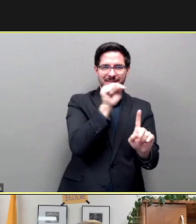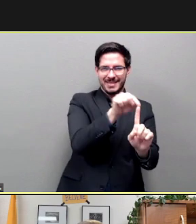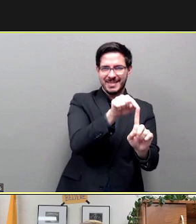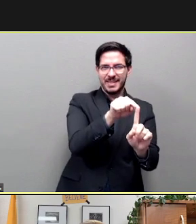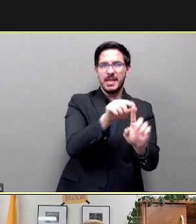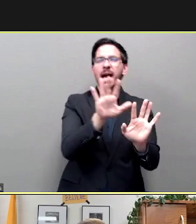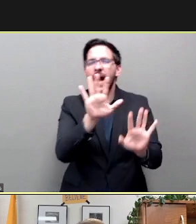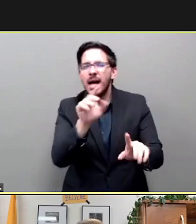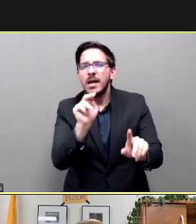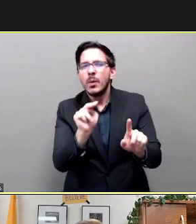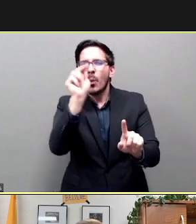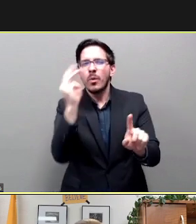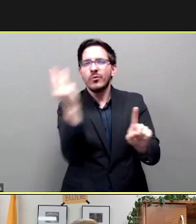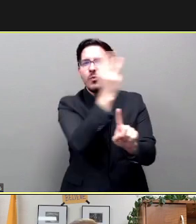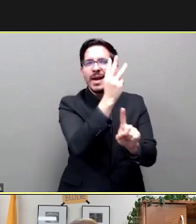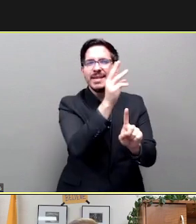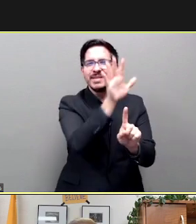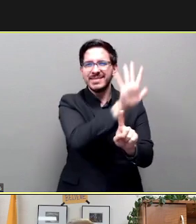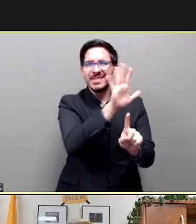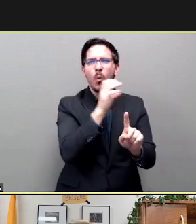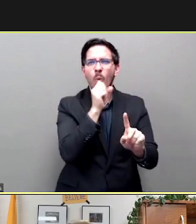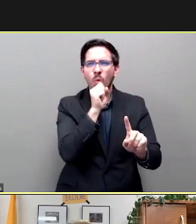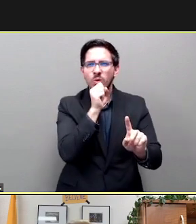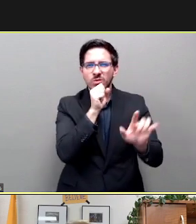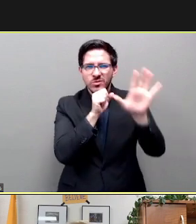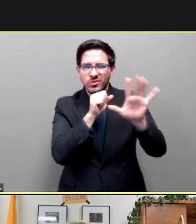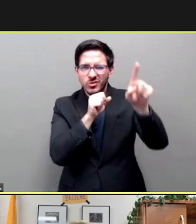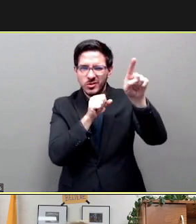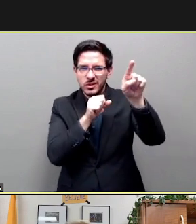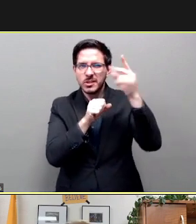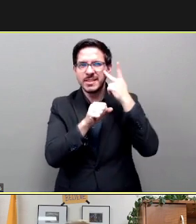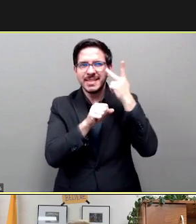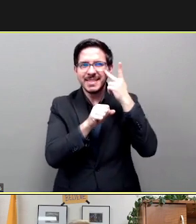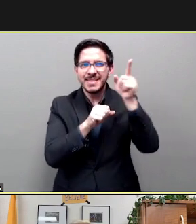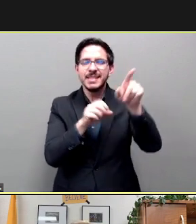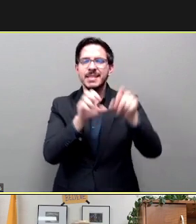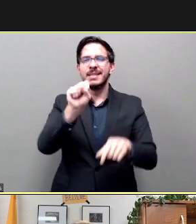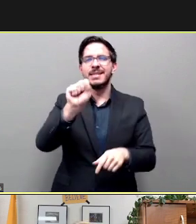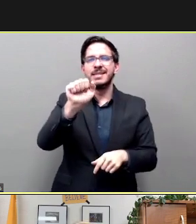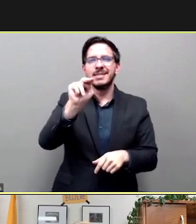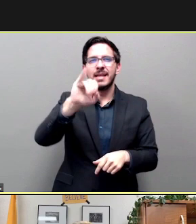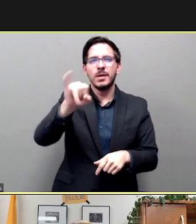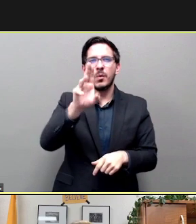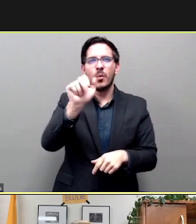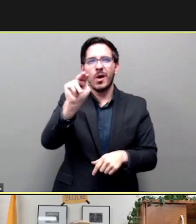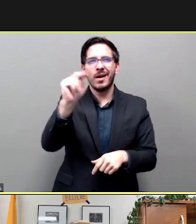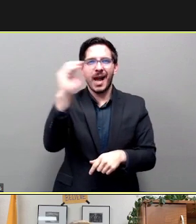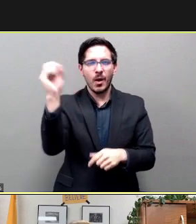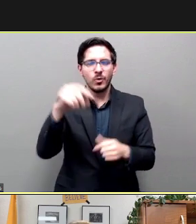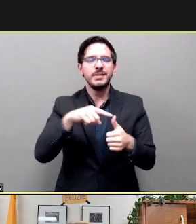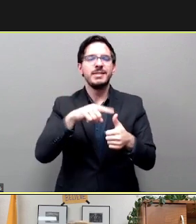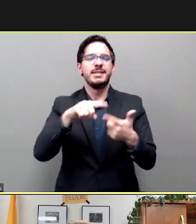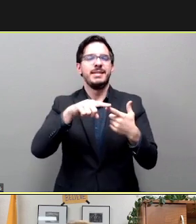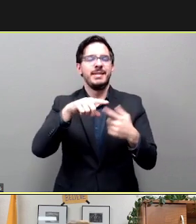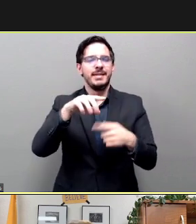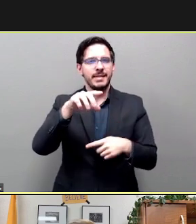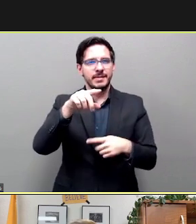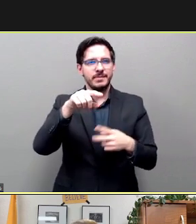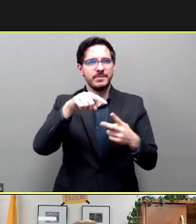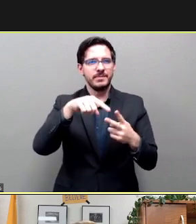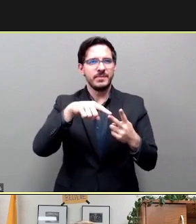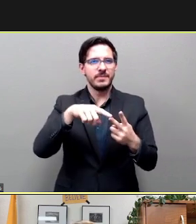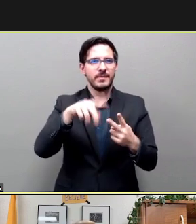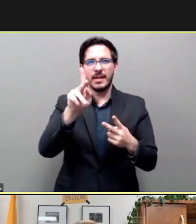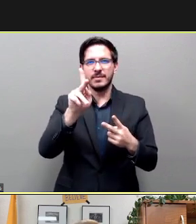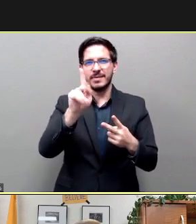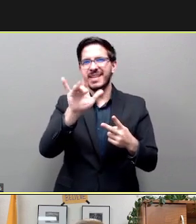that that folks in San Juan County and in McKinley